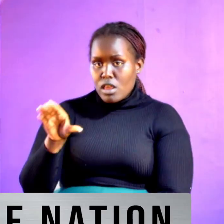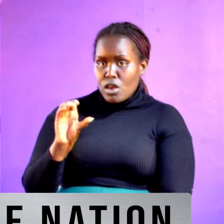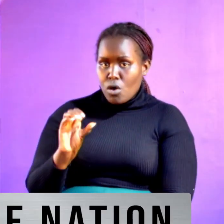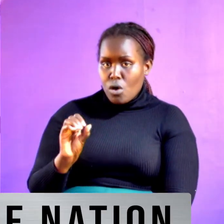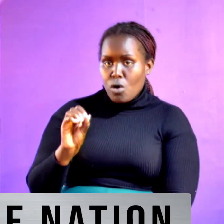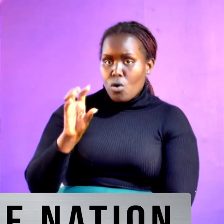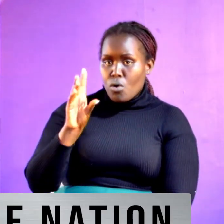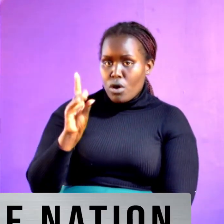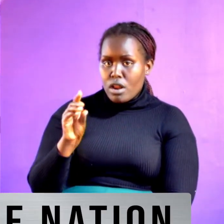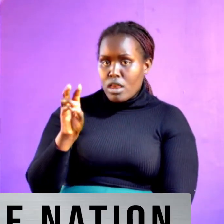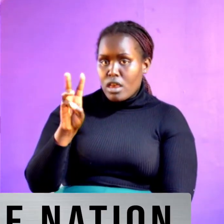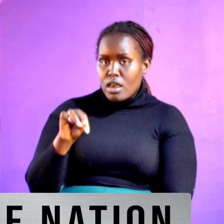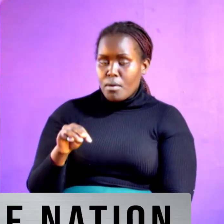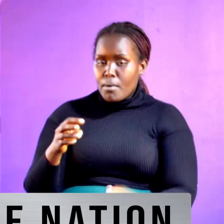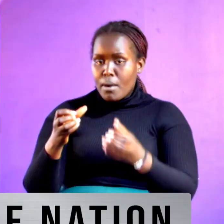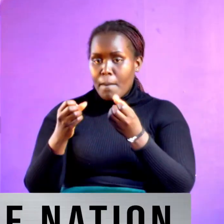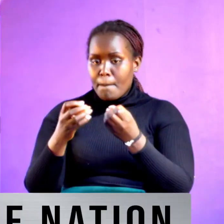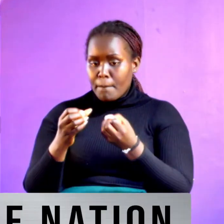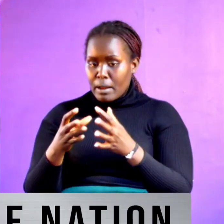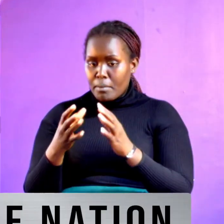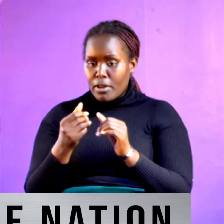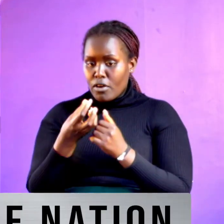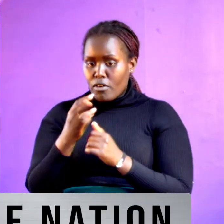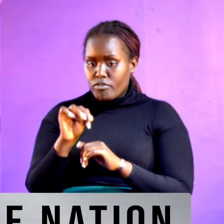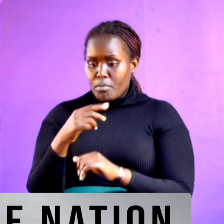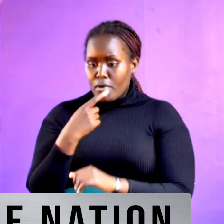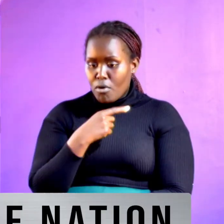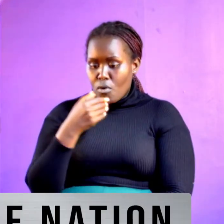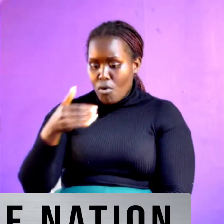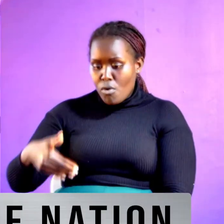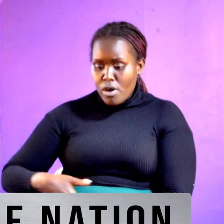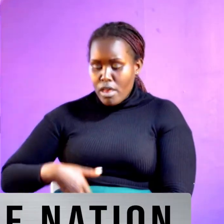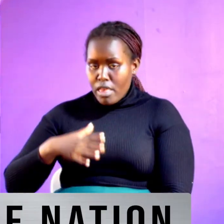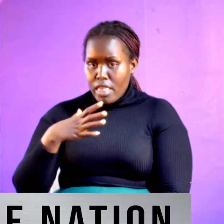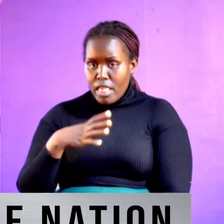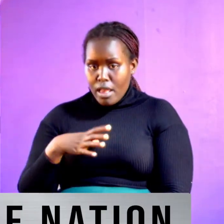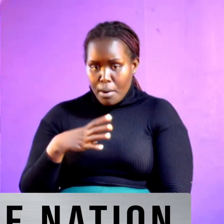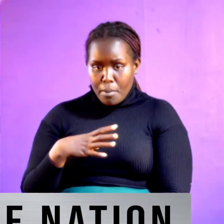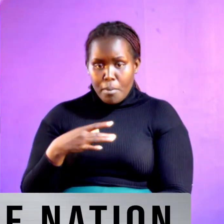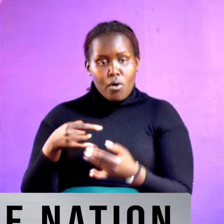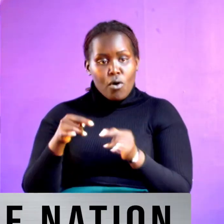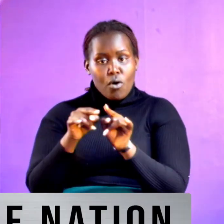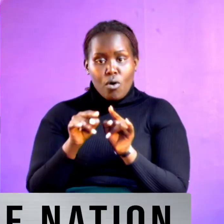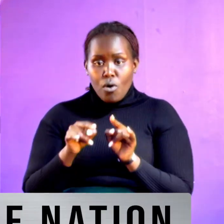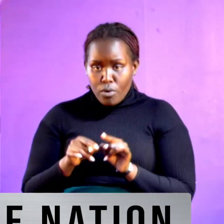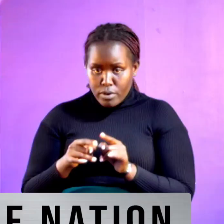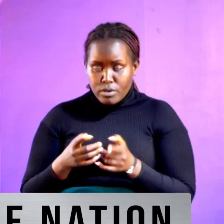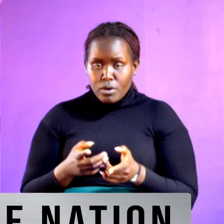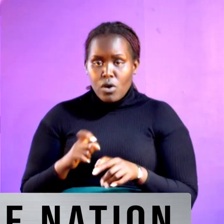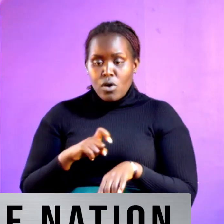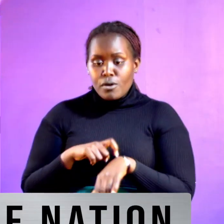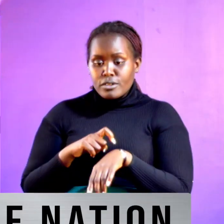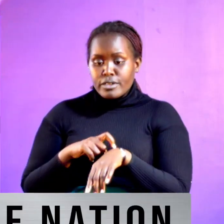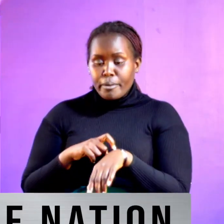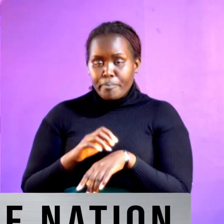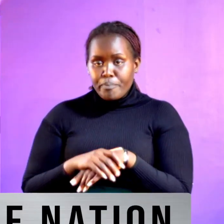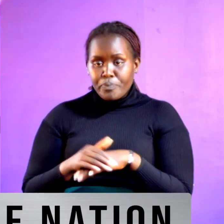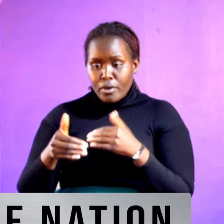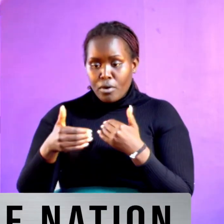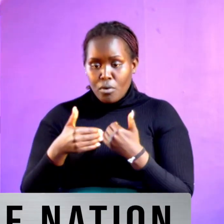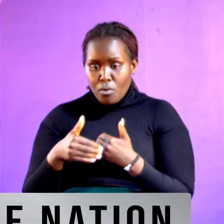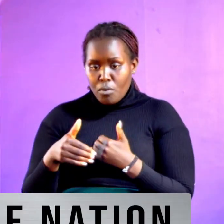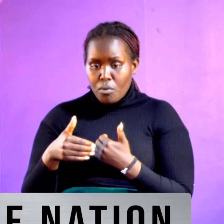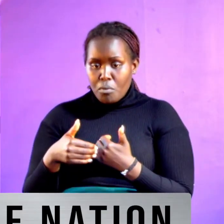are majority of them are young people. Okay. And even when we had